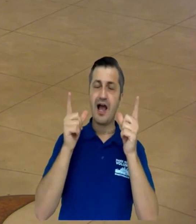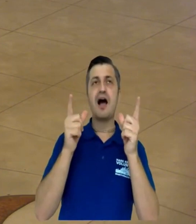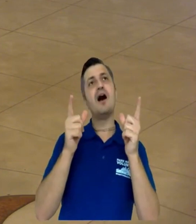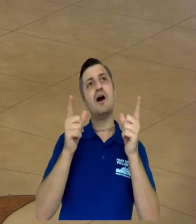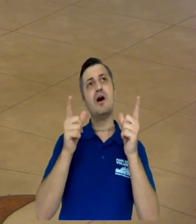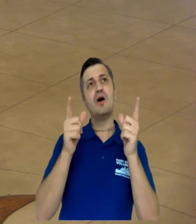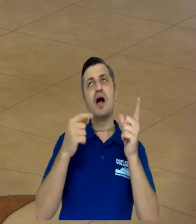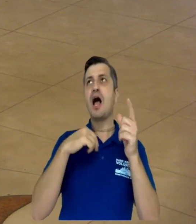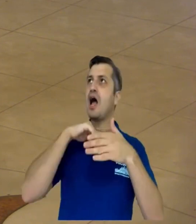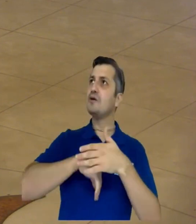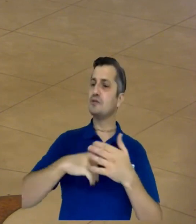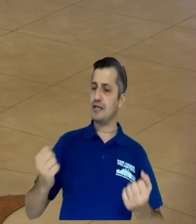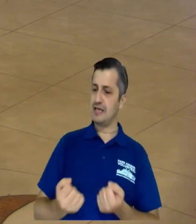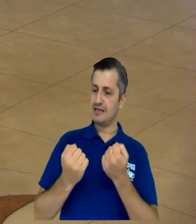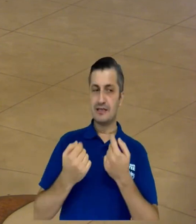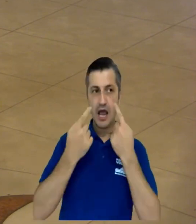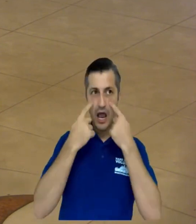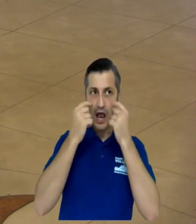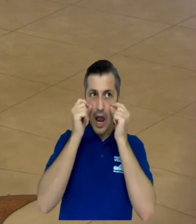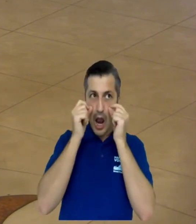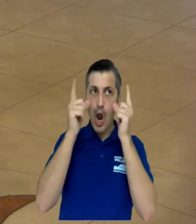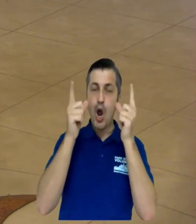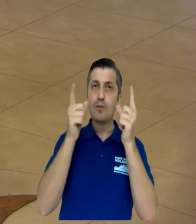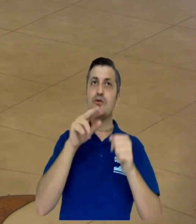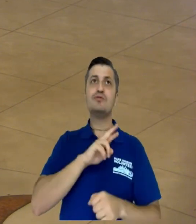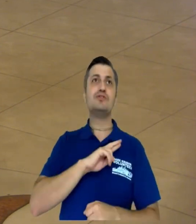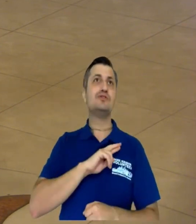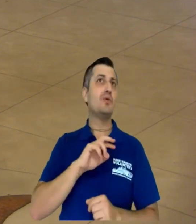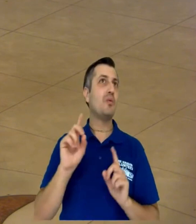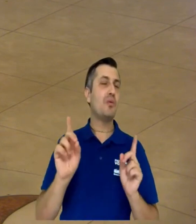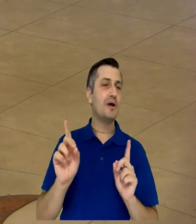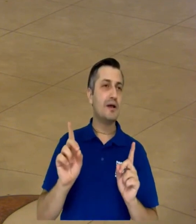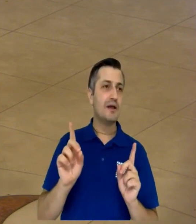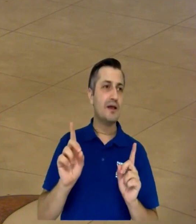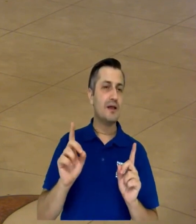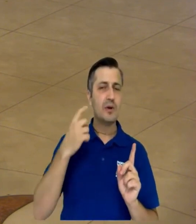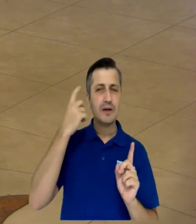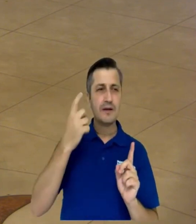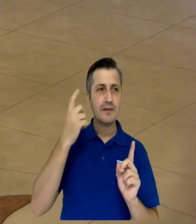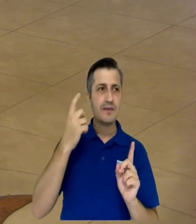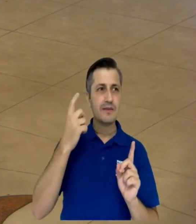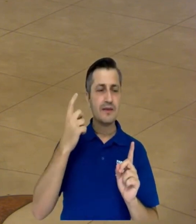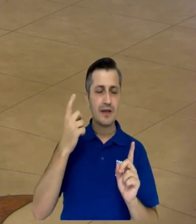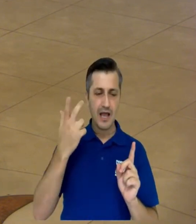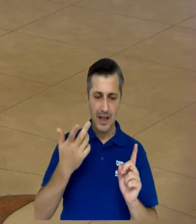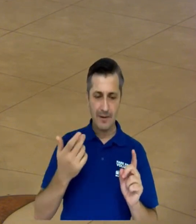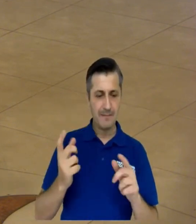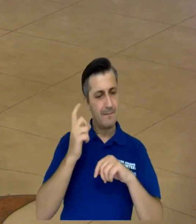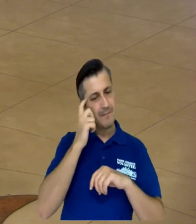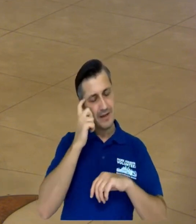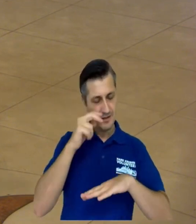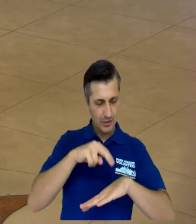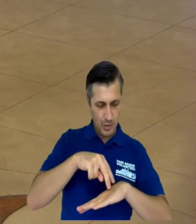energy to open my eyes, the reason why I've got why I could get out of my bed is because Krishna is enabling me to do